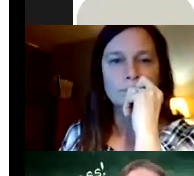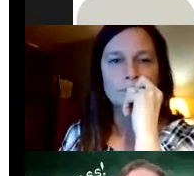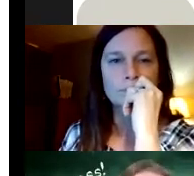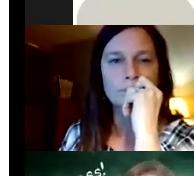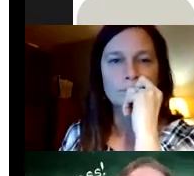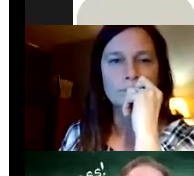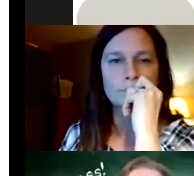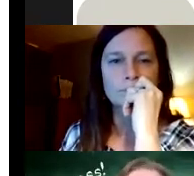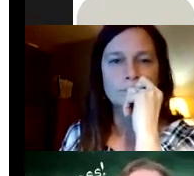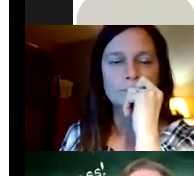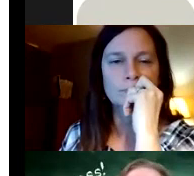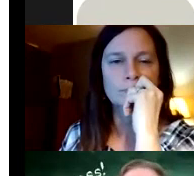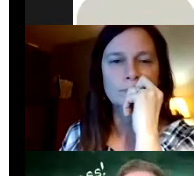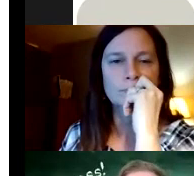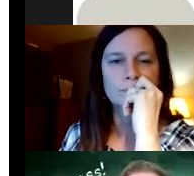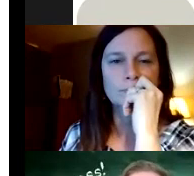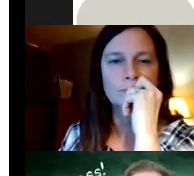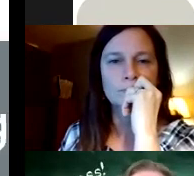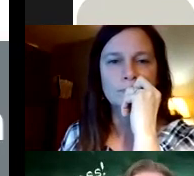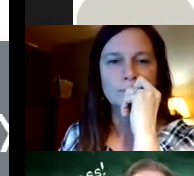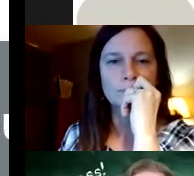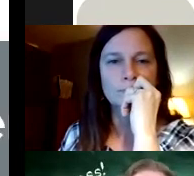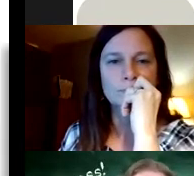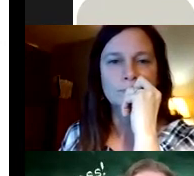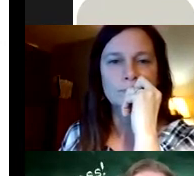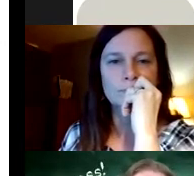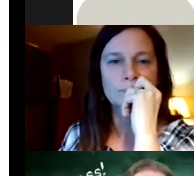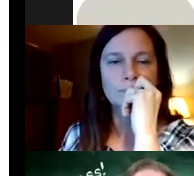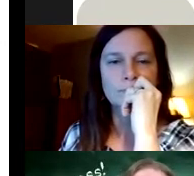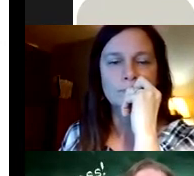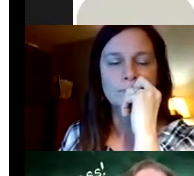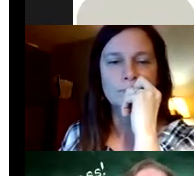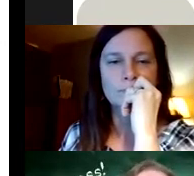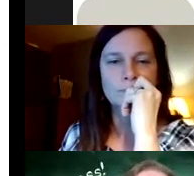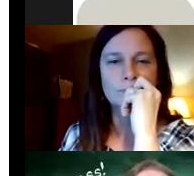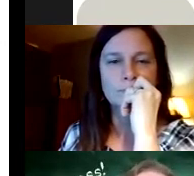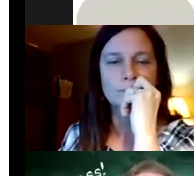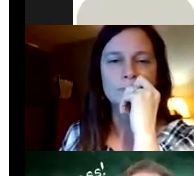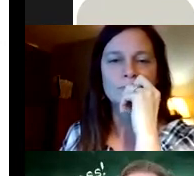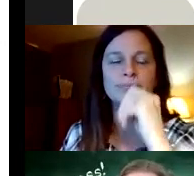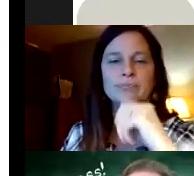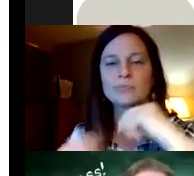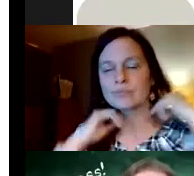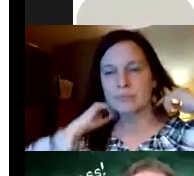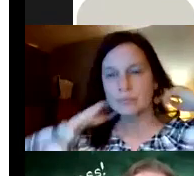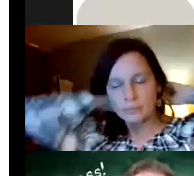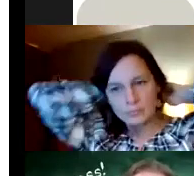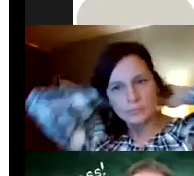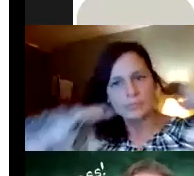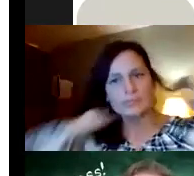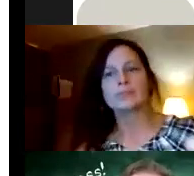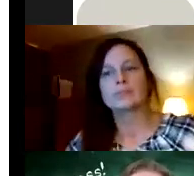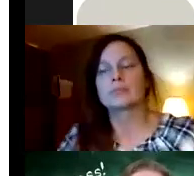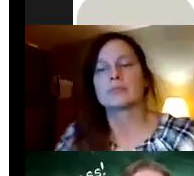the FAFSA. So this is where it goes and this is how it's used. So let's talk about just a few quick